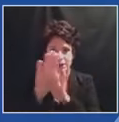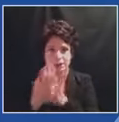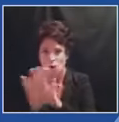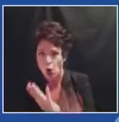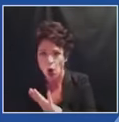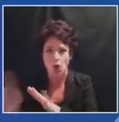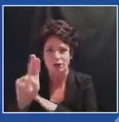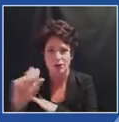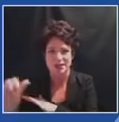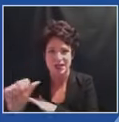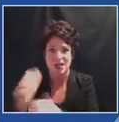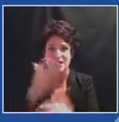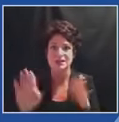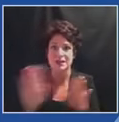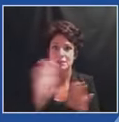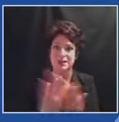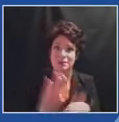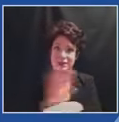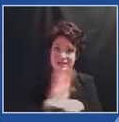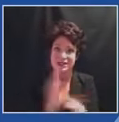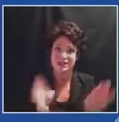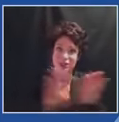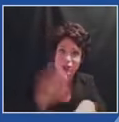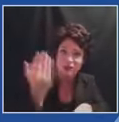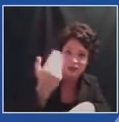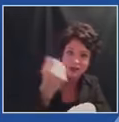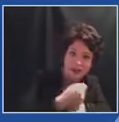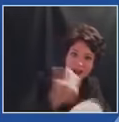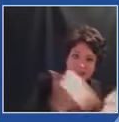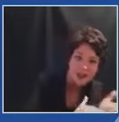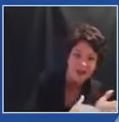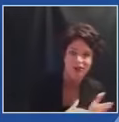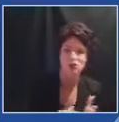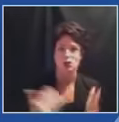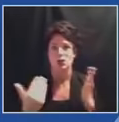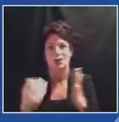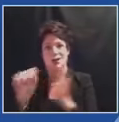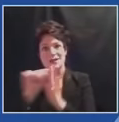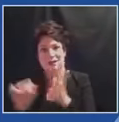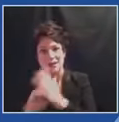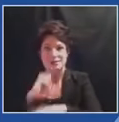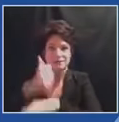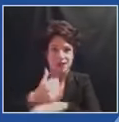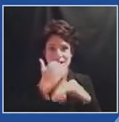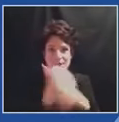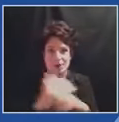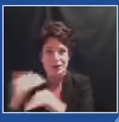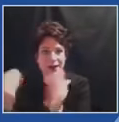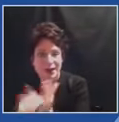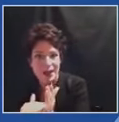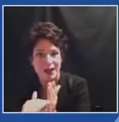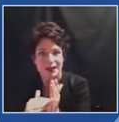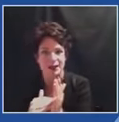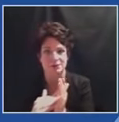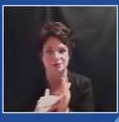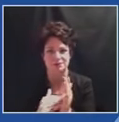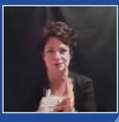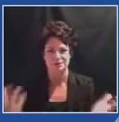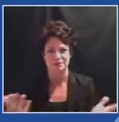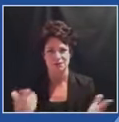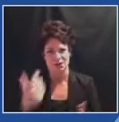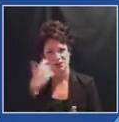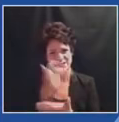Some businesses have closed down again. Some states reimposing restrictions. And in the last 2 weeks, we've seen almost